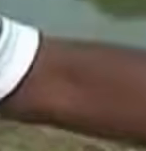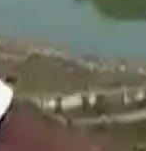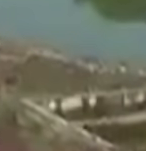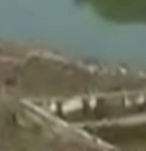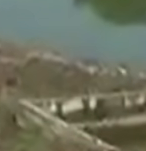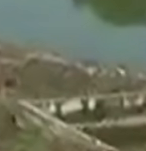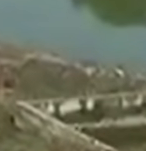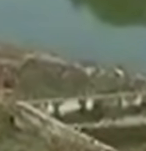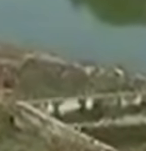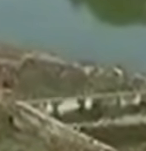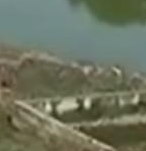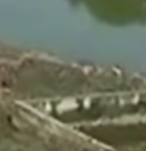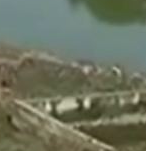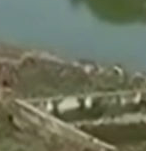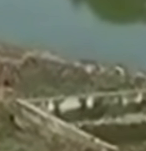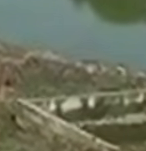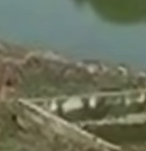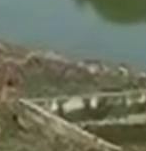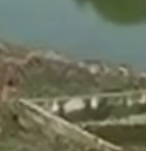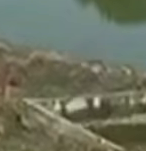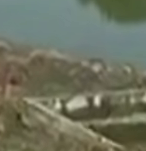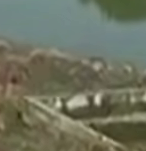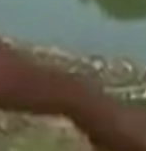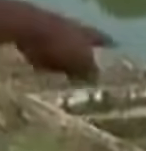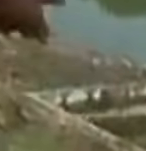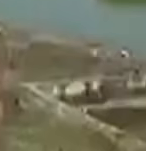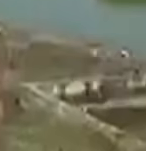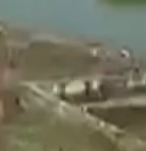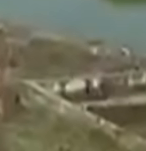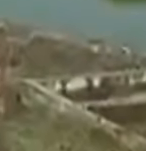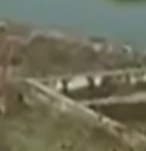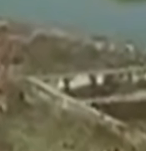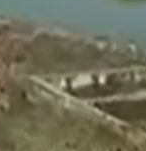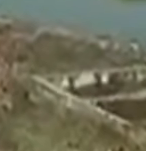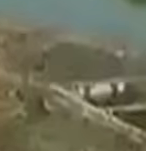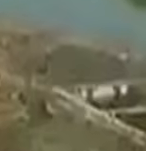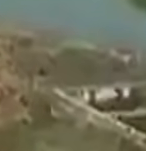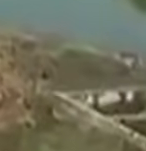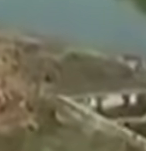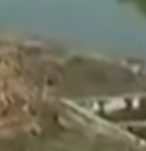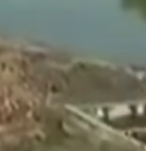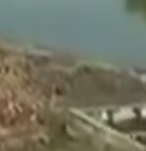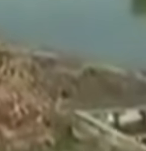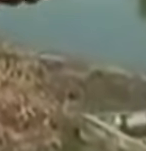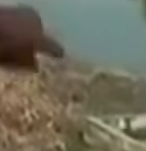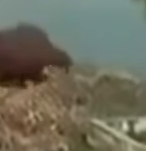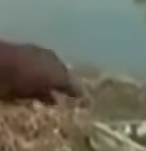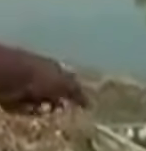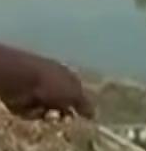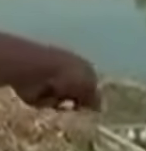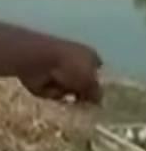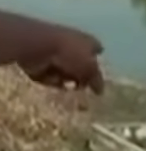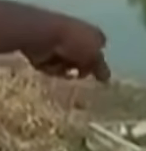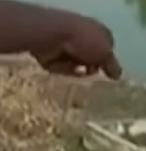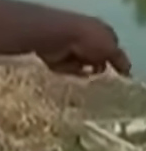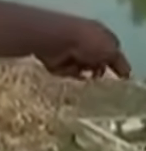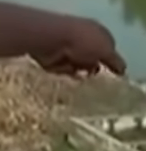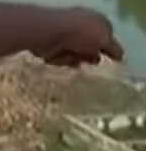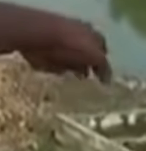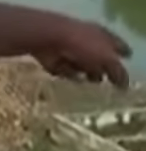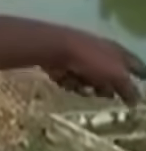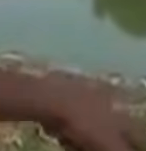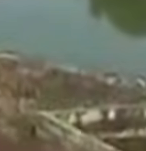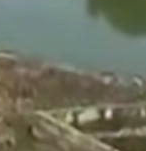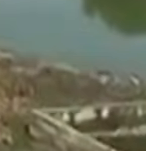stream. They have constructed this on a reserve. The State Minister of Wildlife has permitted this to move forward. He came here shamelessly to release